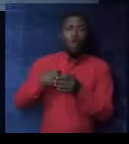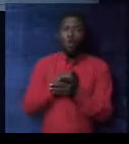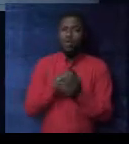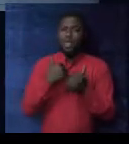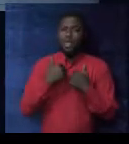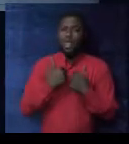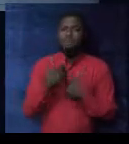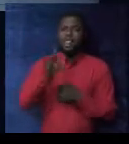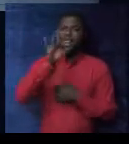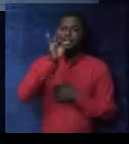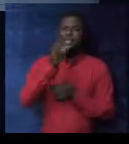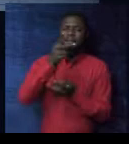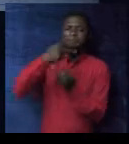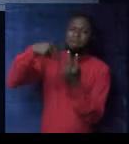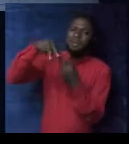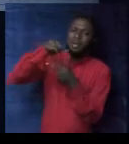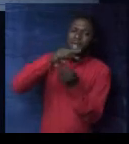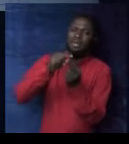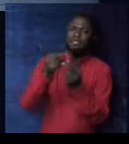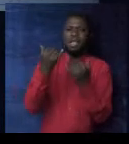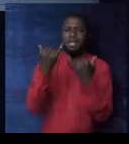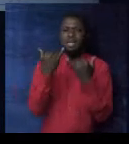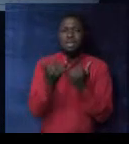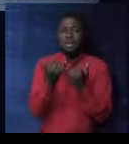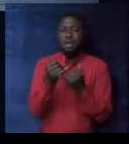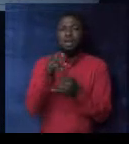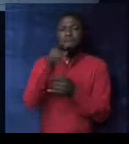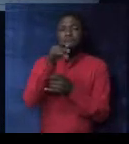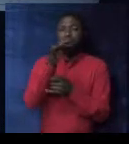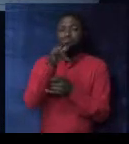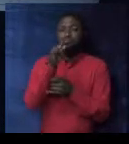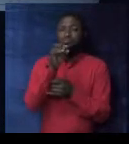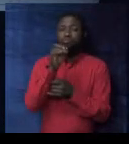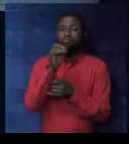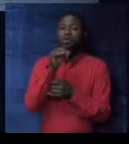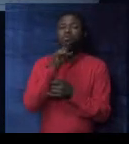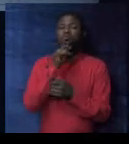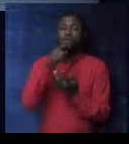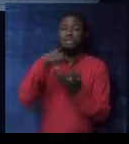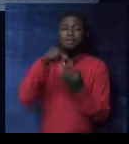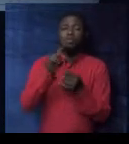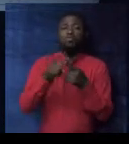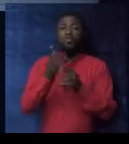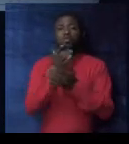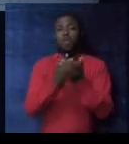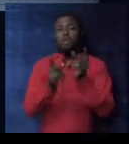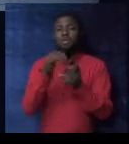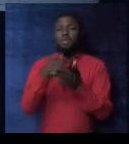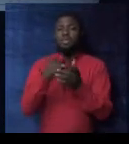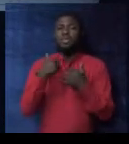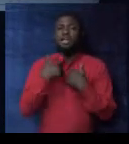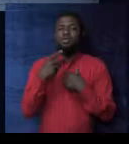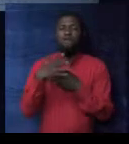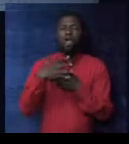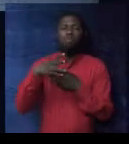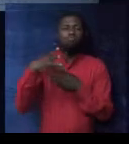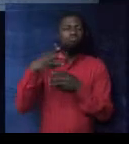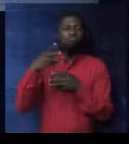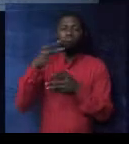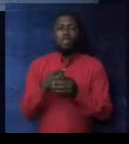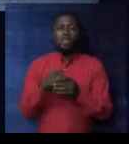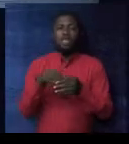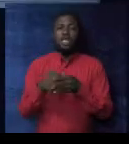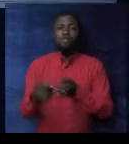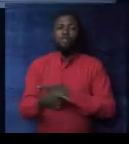We have 8 planets now. So Pluto is not among, and to some people it has gone into